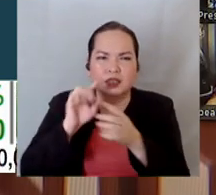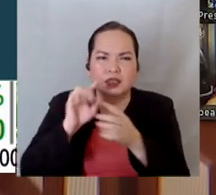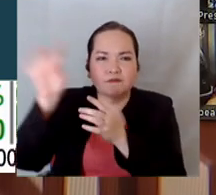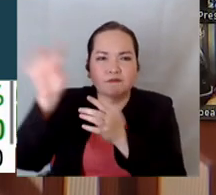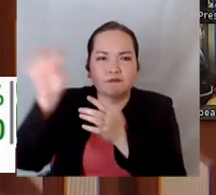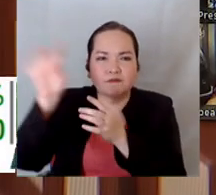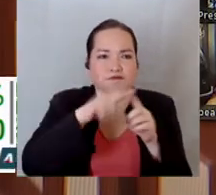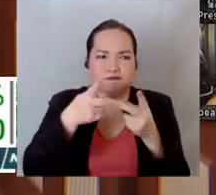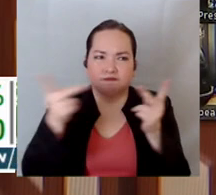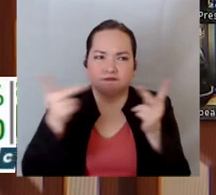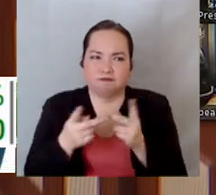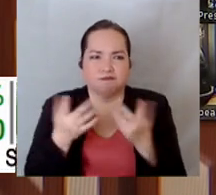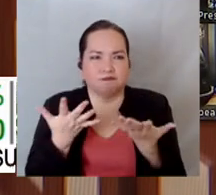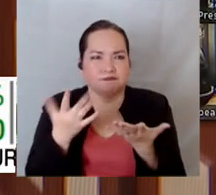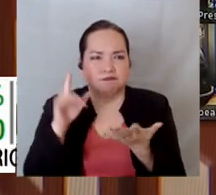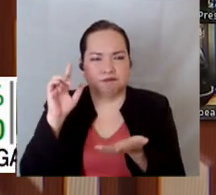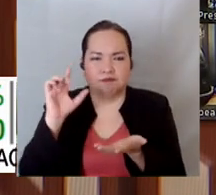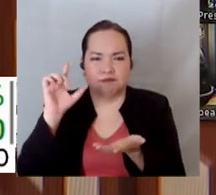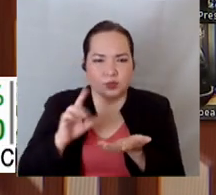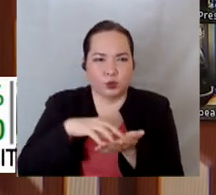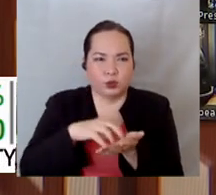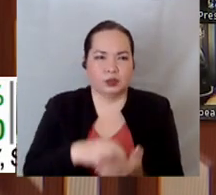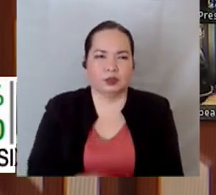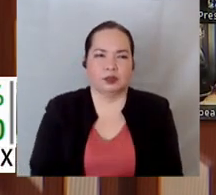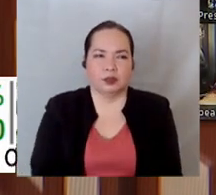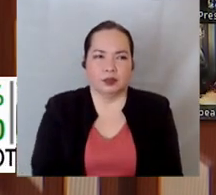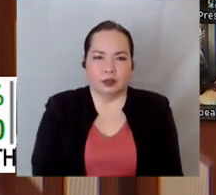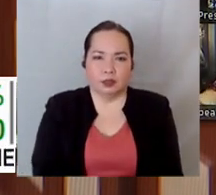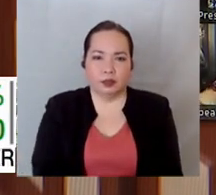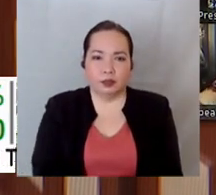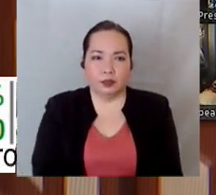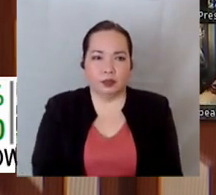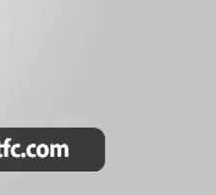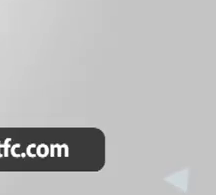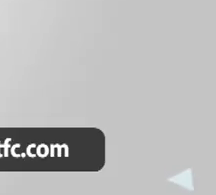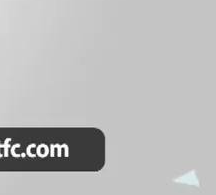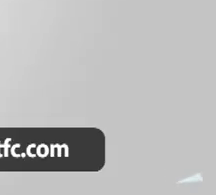committee will resume its investigation next week. RG Cruz, ABS-CBN News.